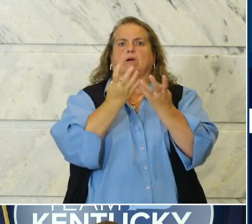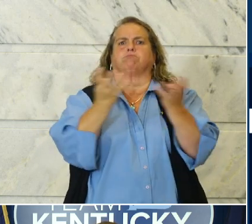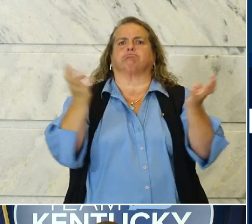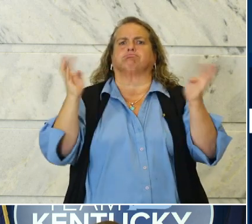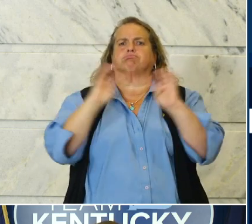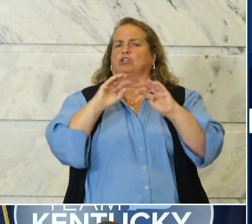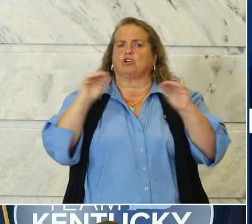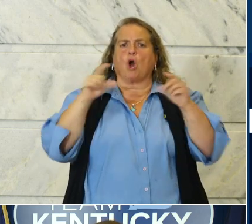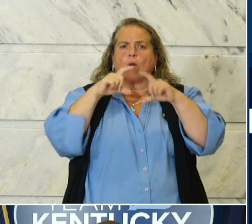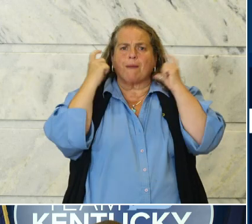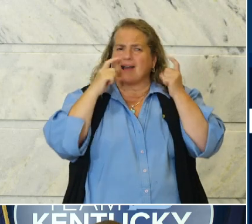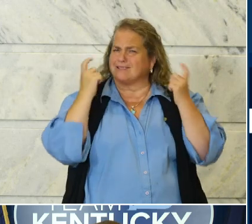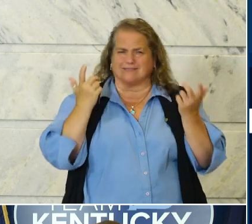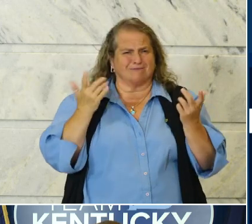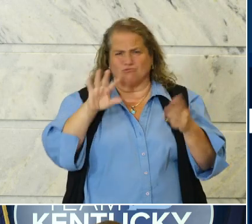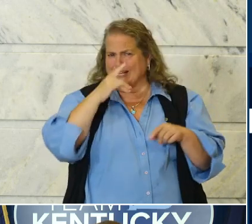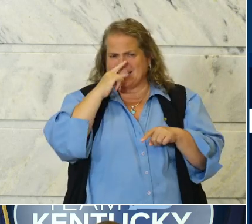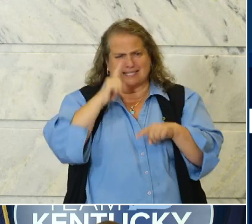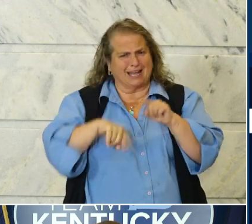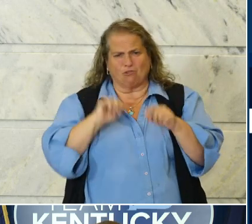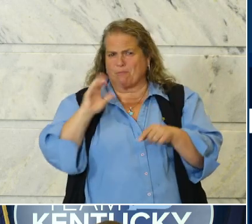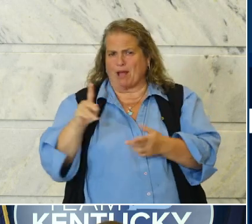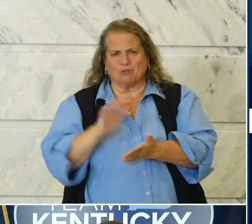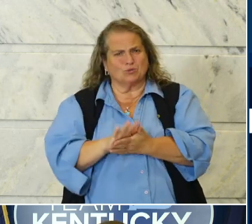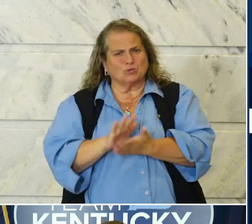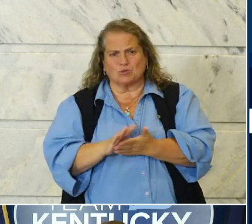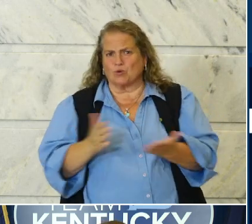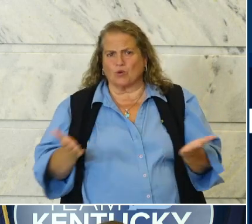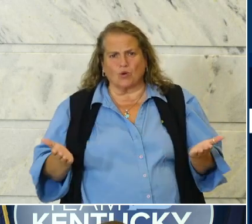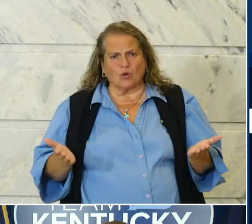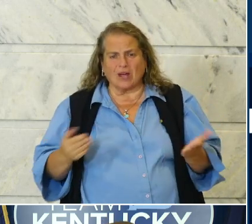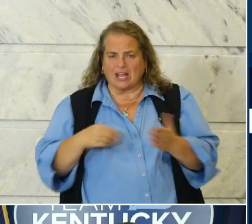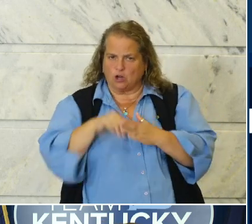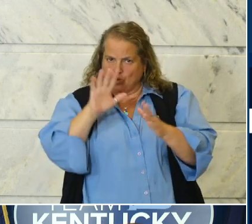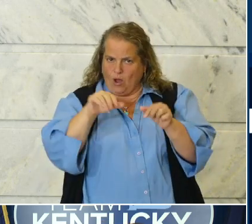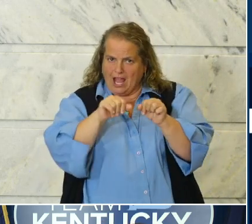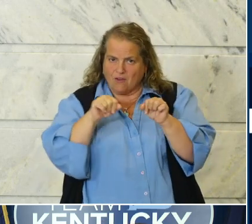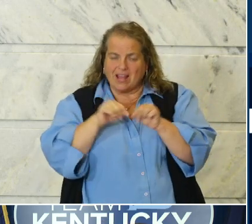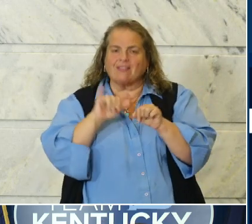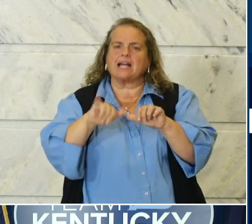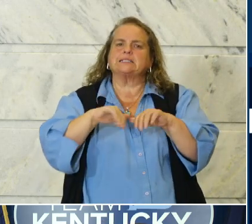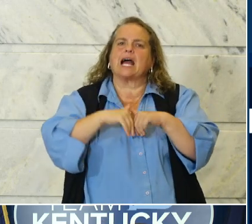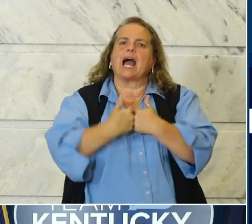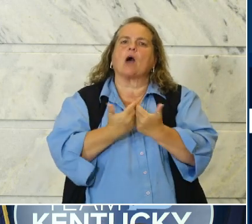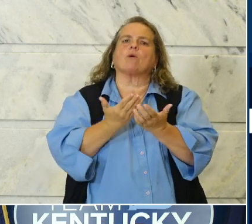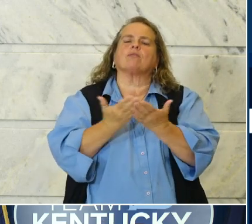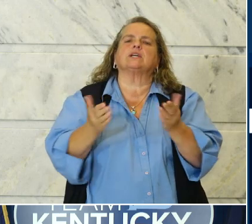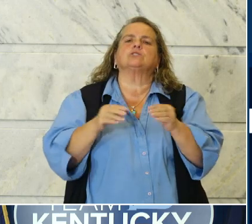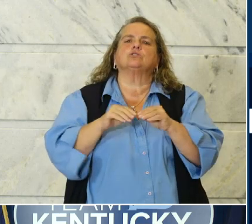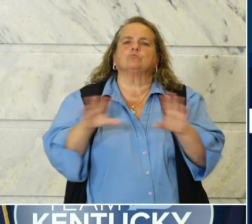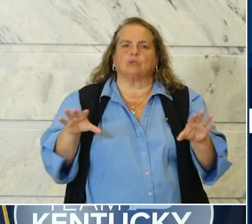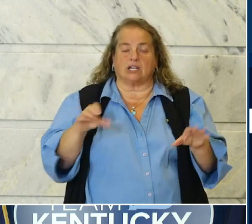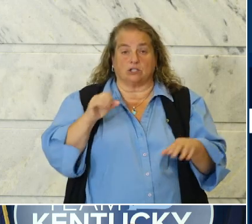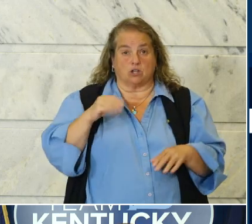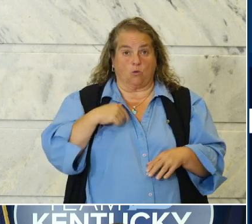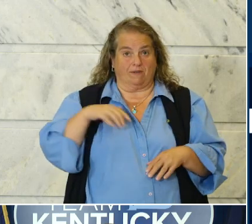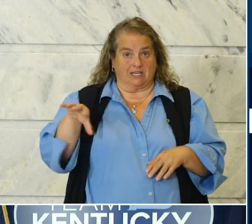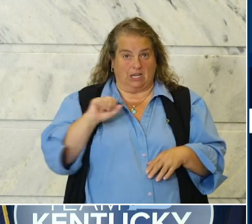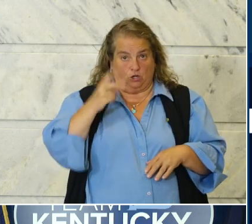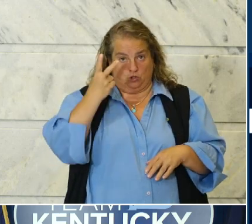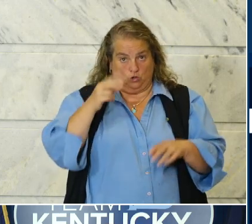hard to get your kids back in school in the area that you're in. That's how things spread. So we've taken 2